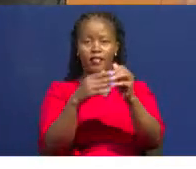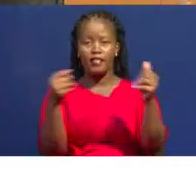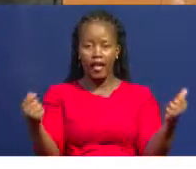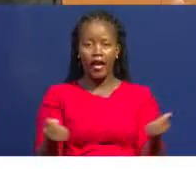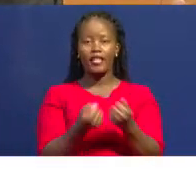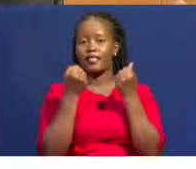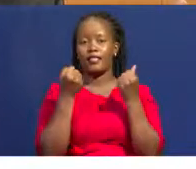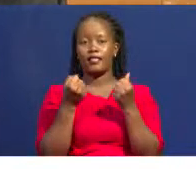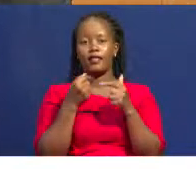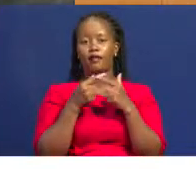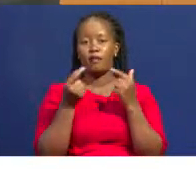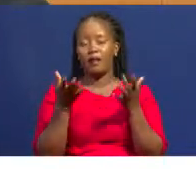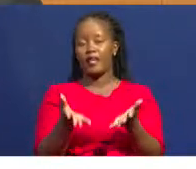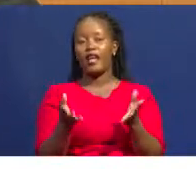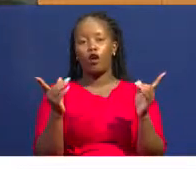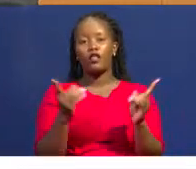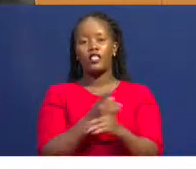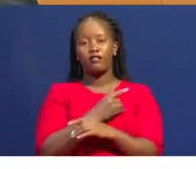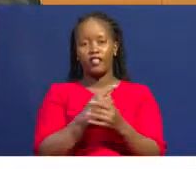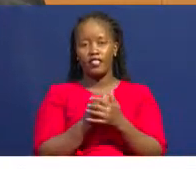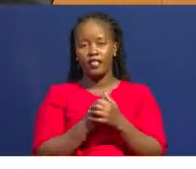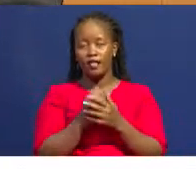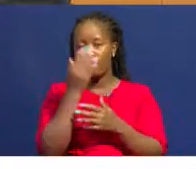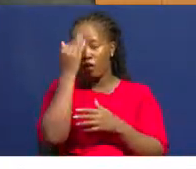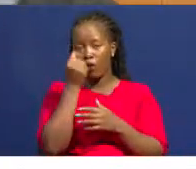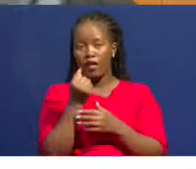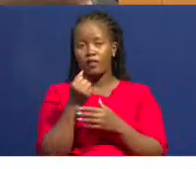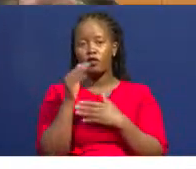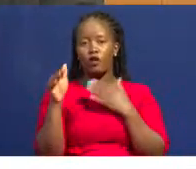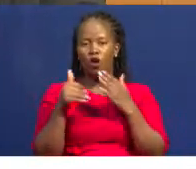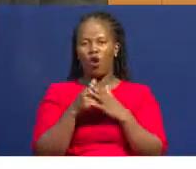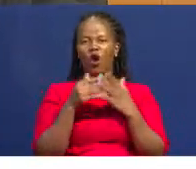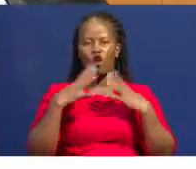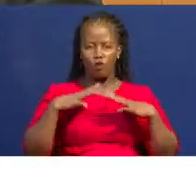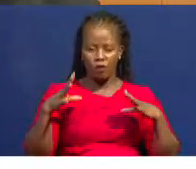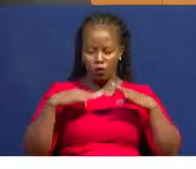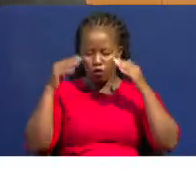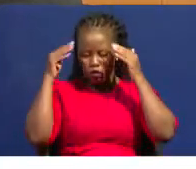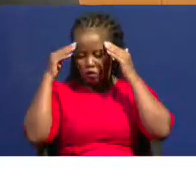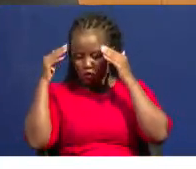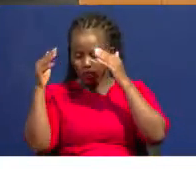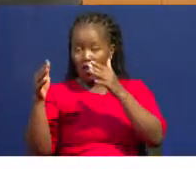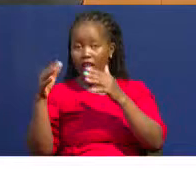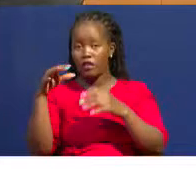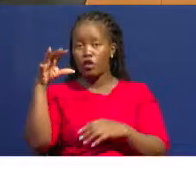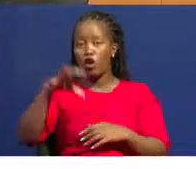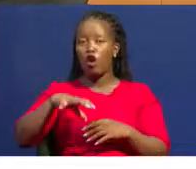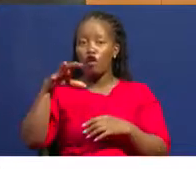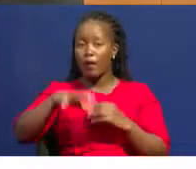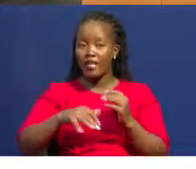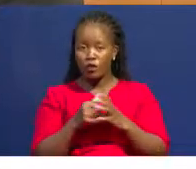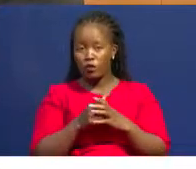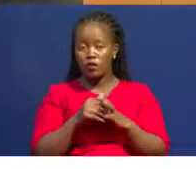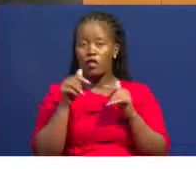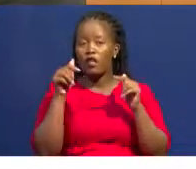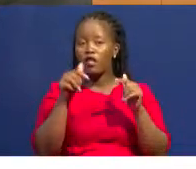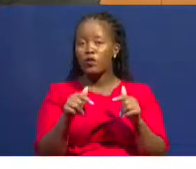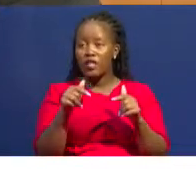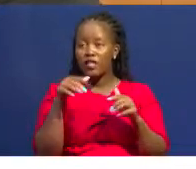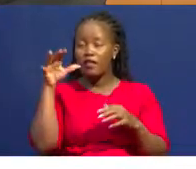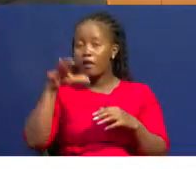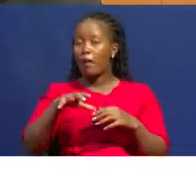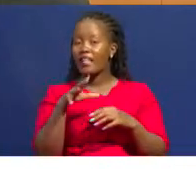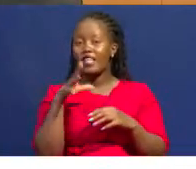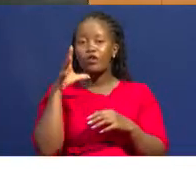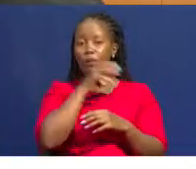is matatus not leading? Because everybody concentrated on matatus. Today, not a matatu which will not go for inspection.